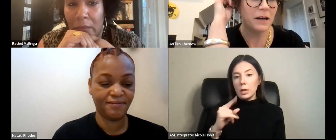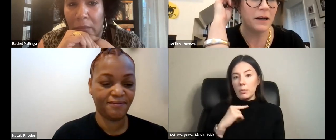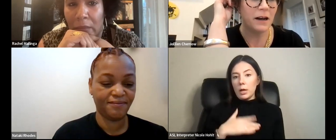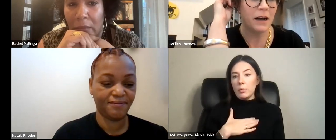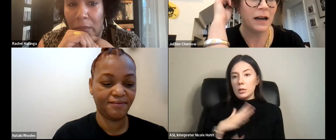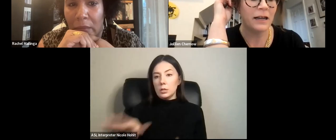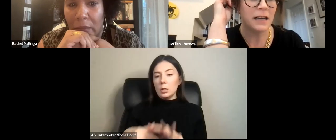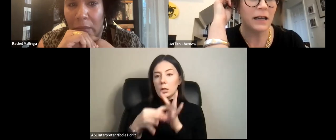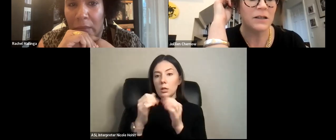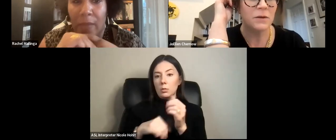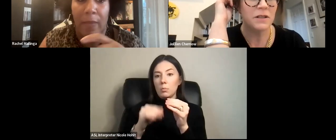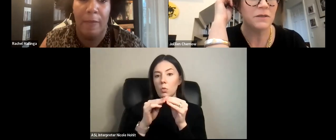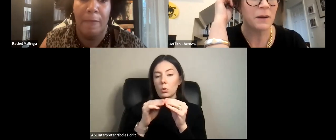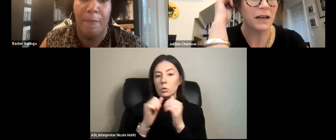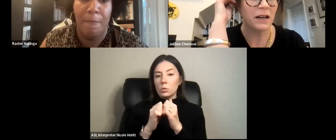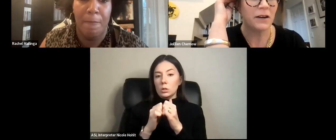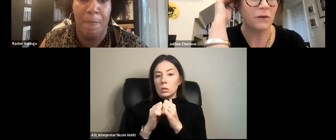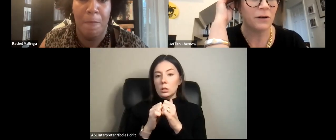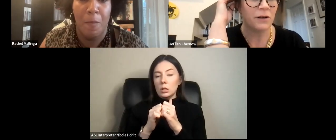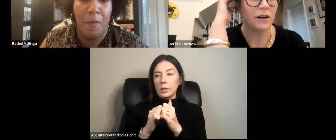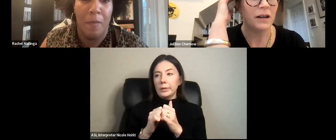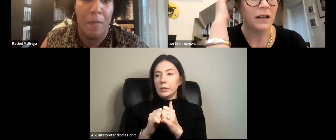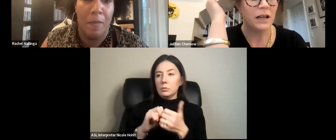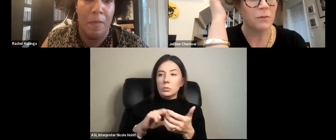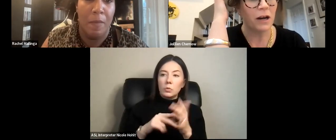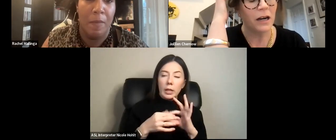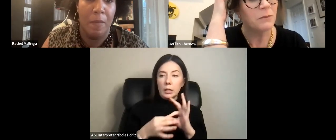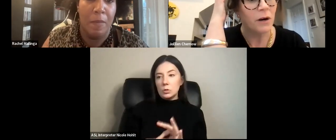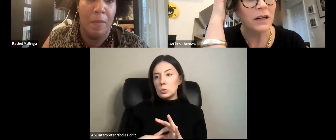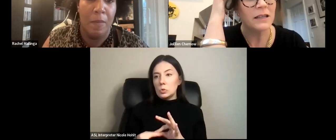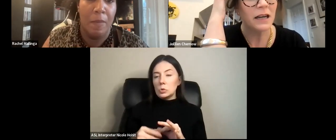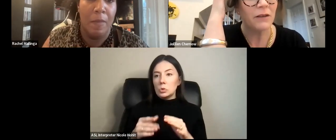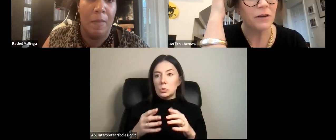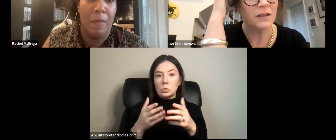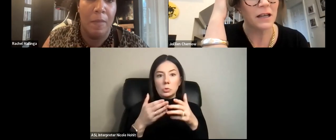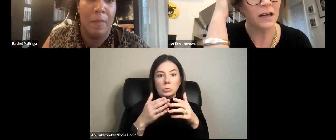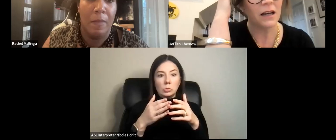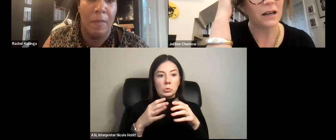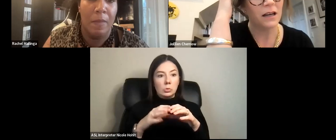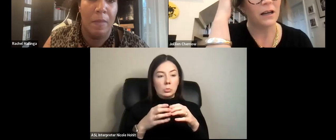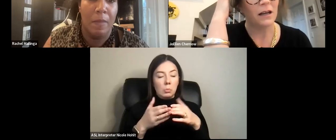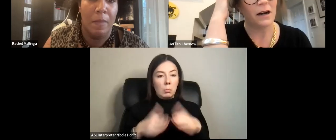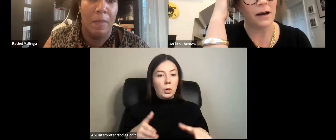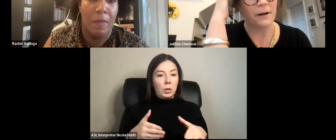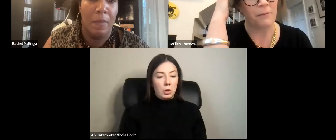guy. But I'd say like in terms of disbanding or, you know, breaking up organizing efforts, I think,